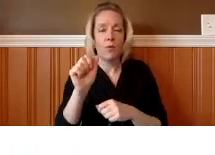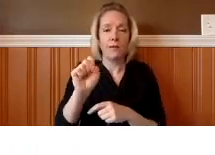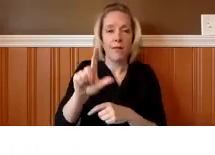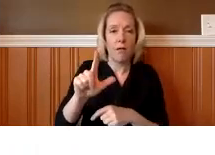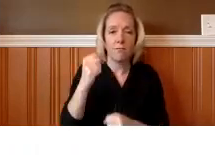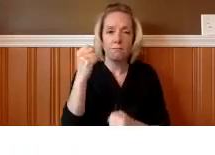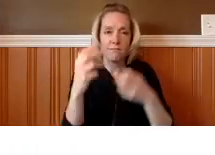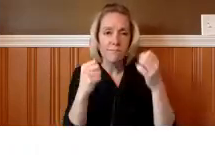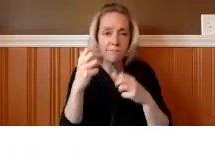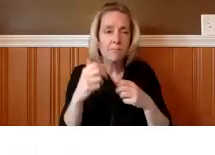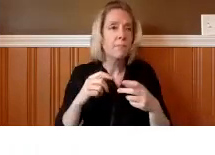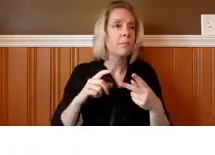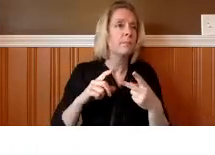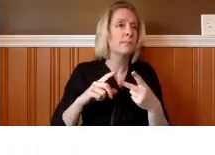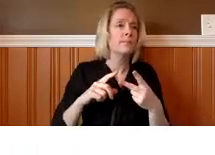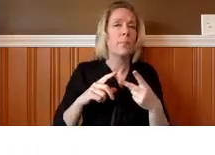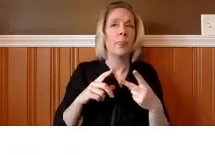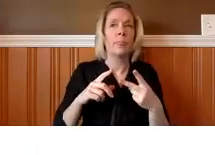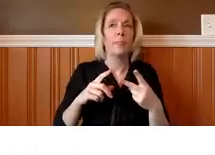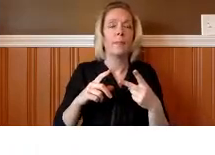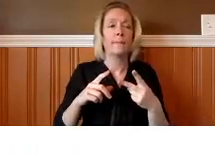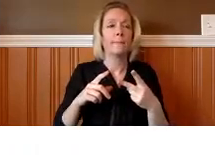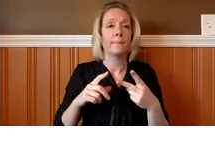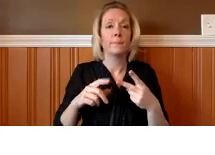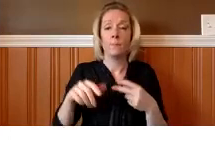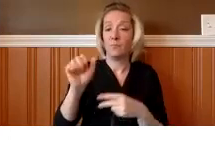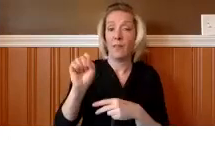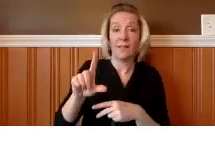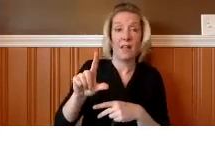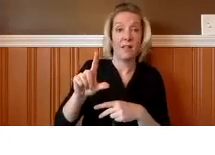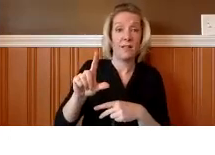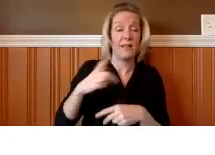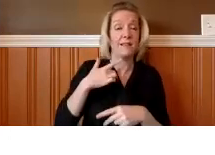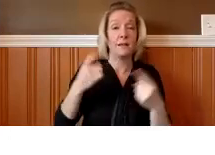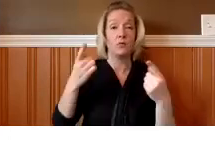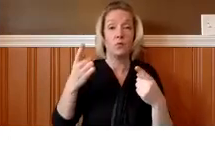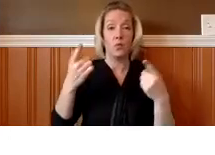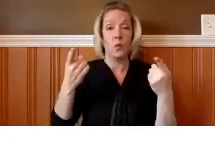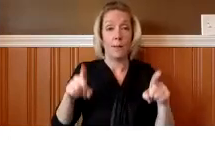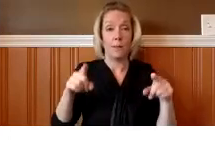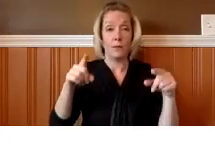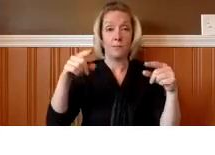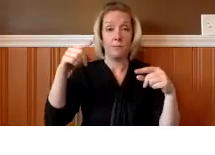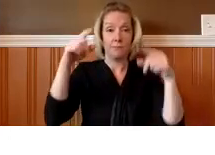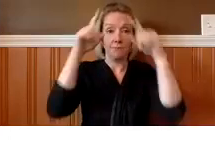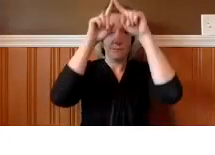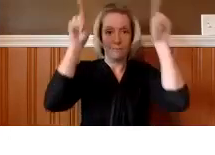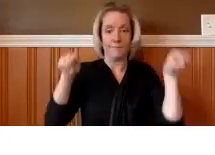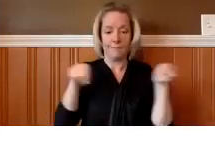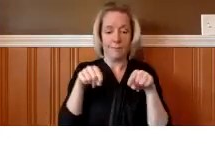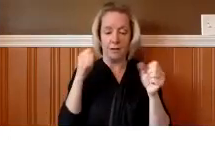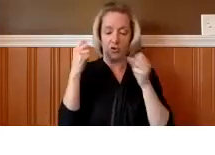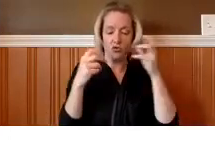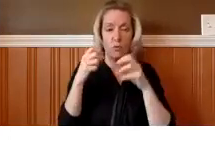the complexity that often ASL is presented near the face, and all of the non-manual signals that